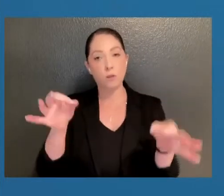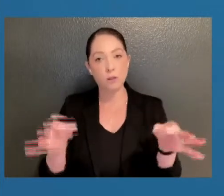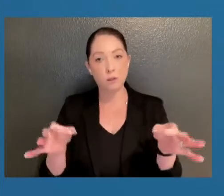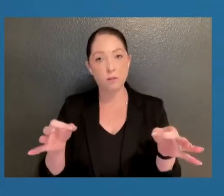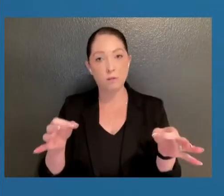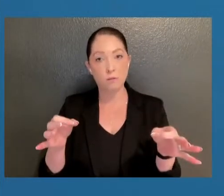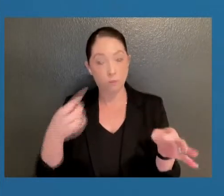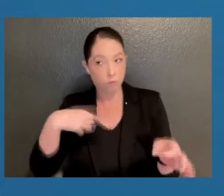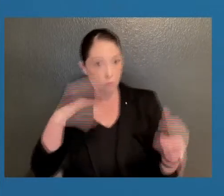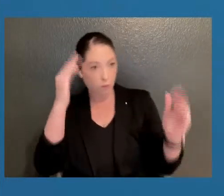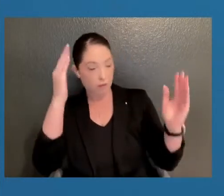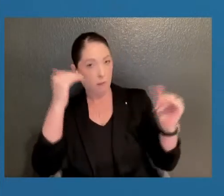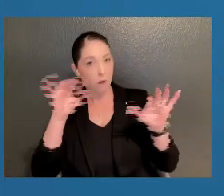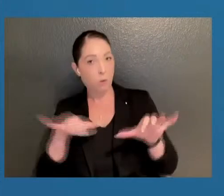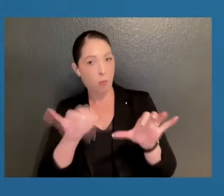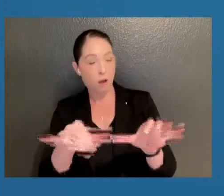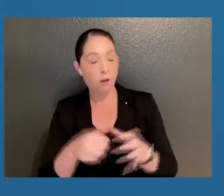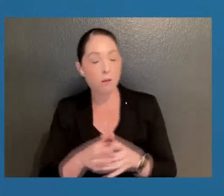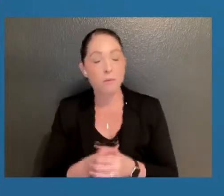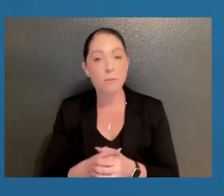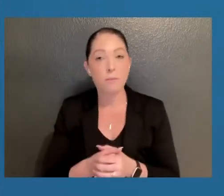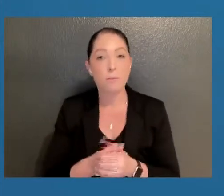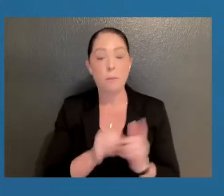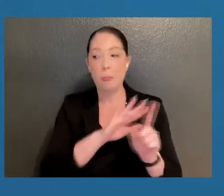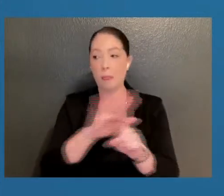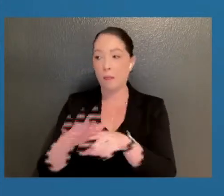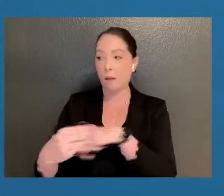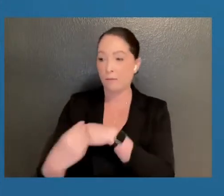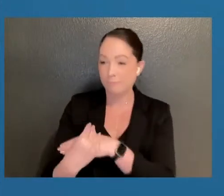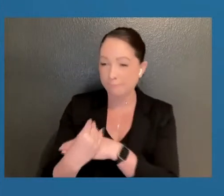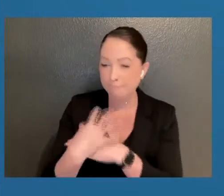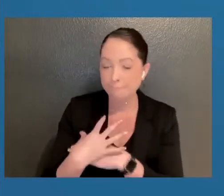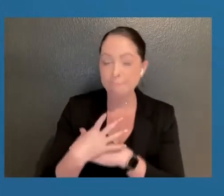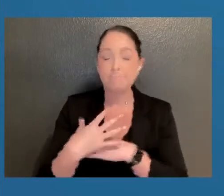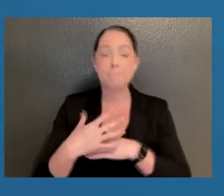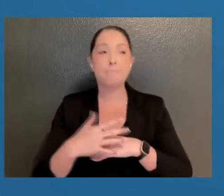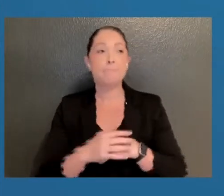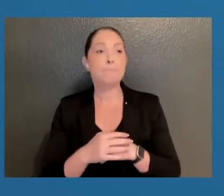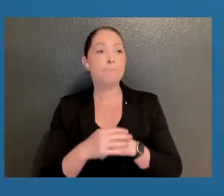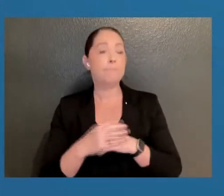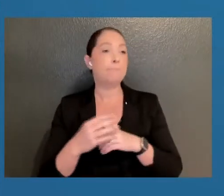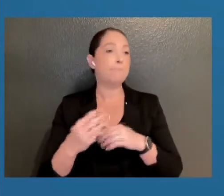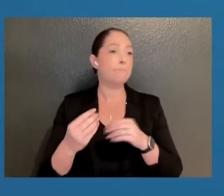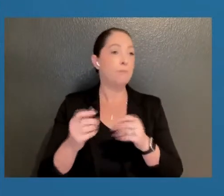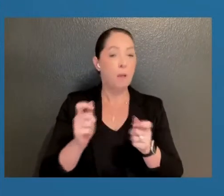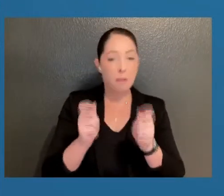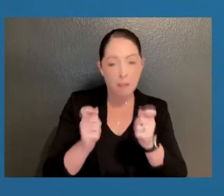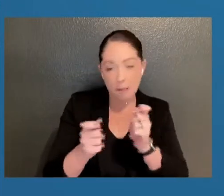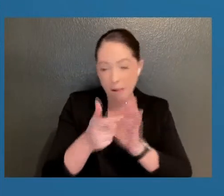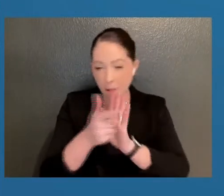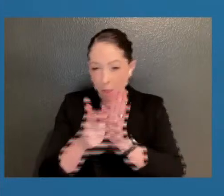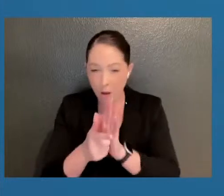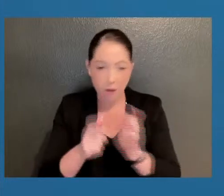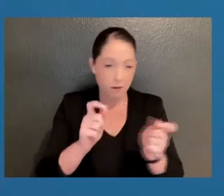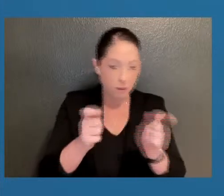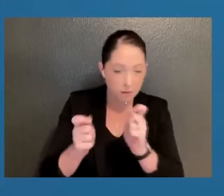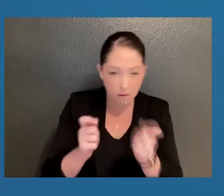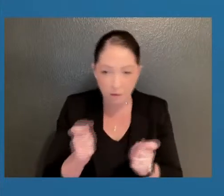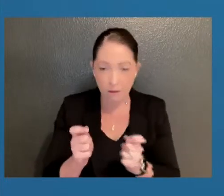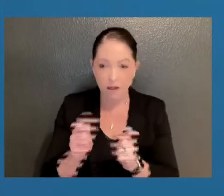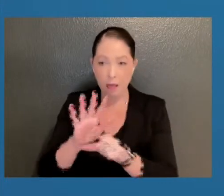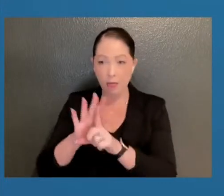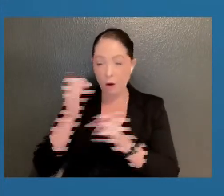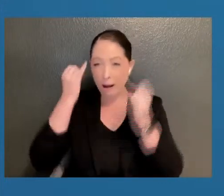do. And their advice, their counsel, their tweaks to laws or whole ideas for laws are really important. I want to tell